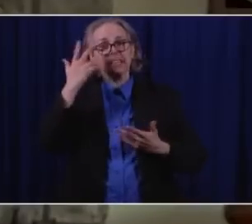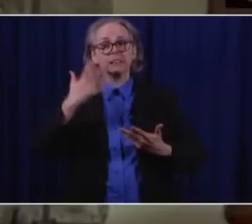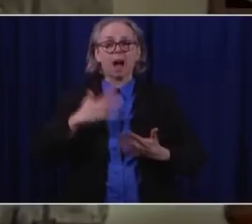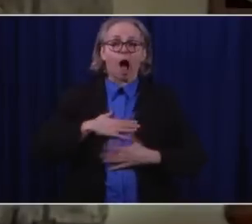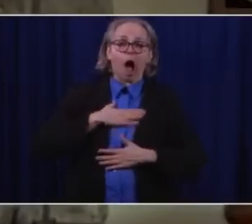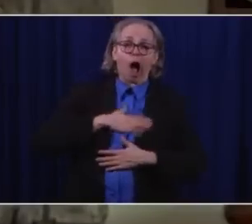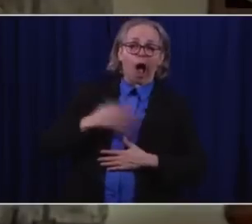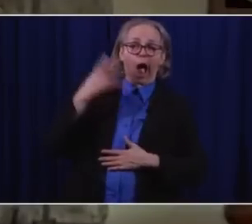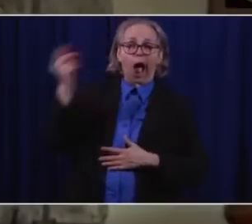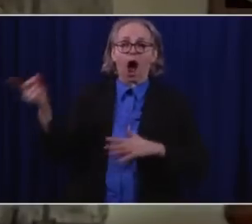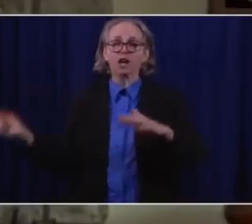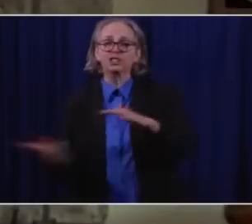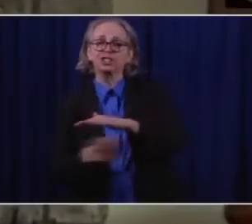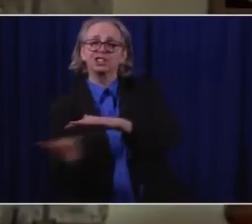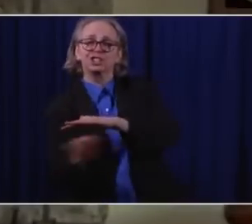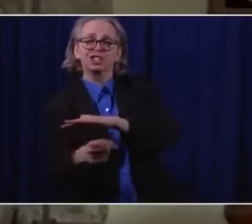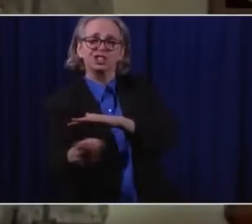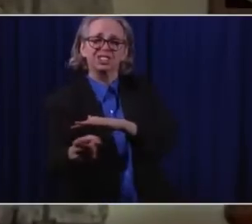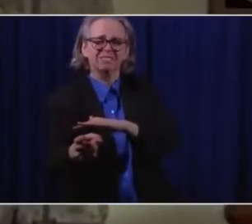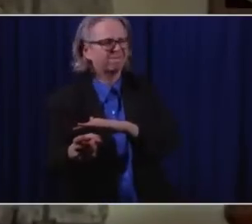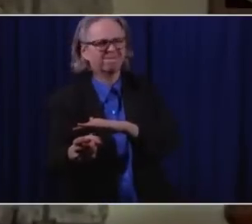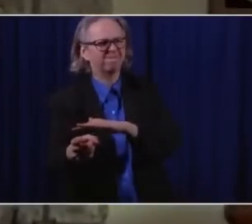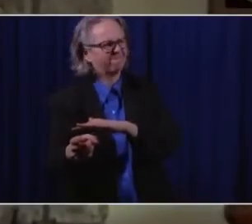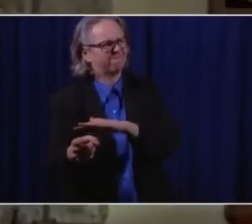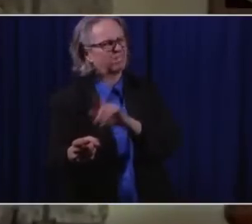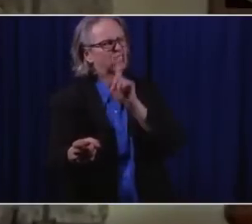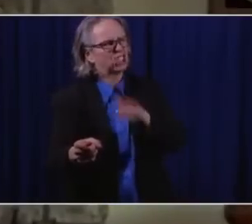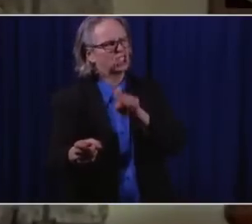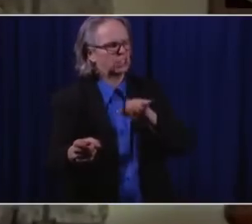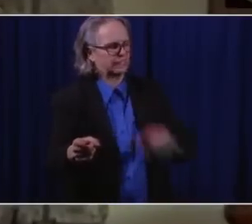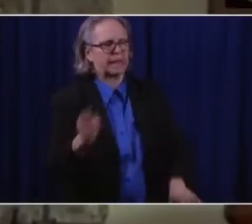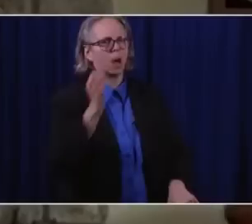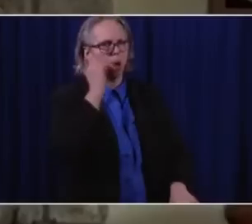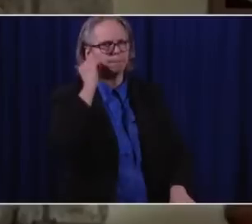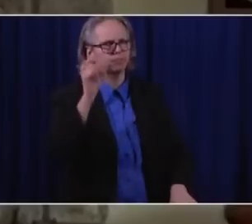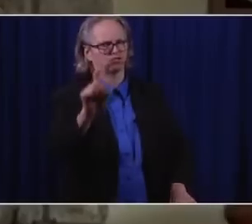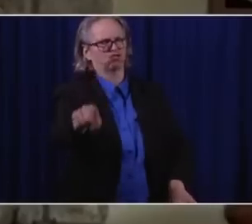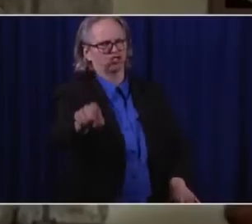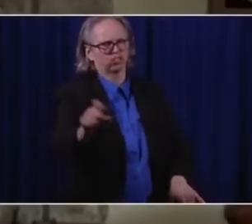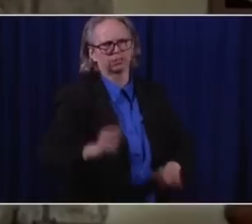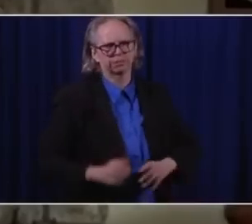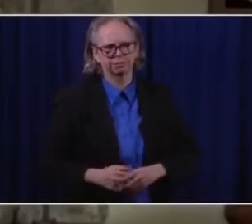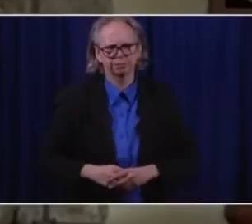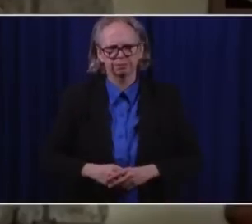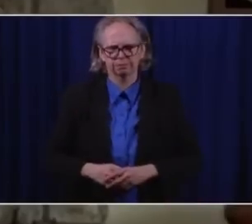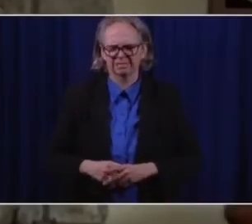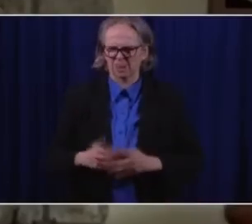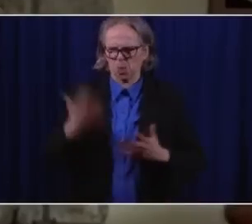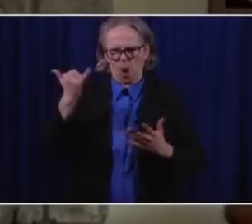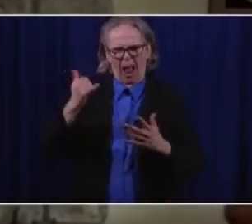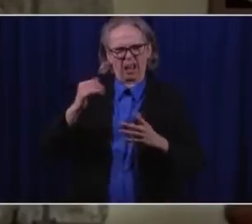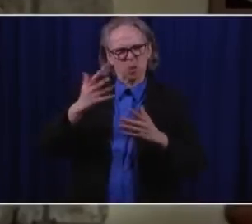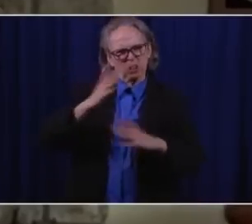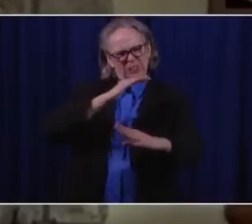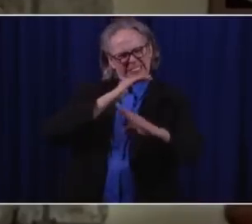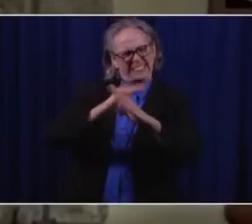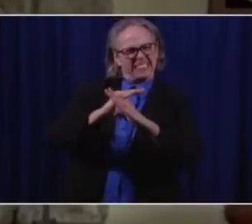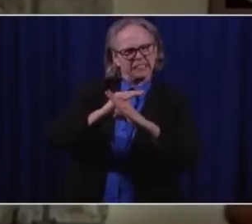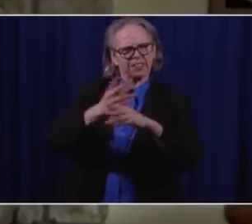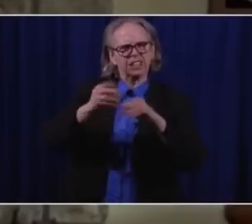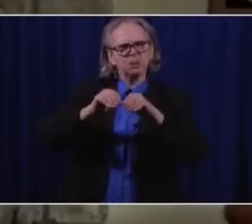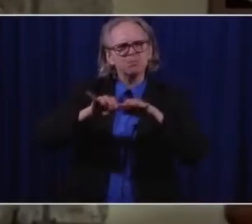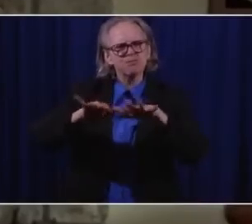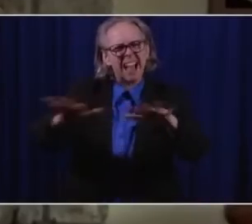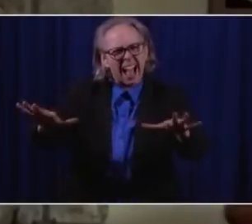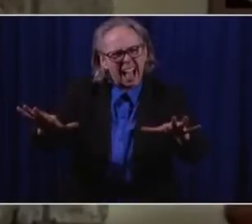we got to tone this down. We got to take this down. The reason we have not put in a